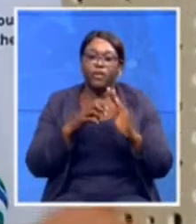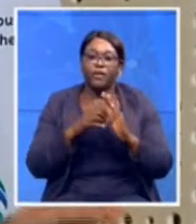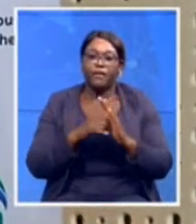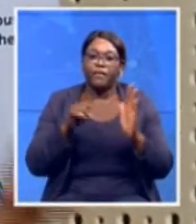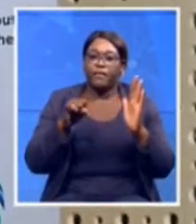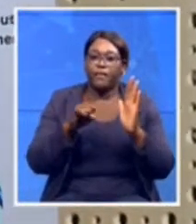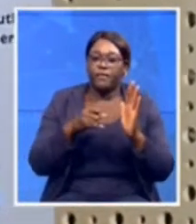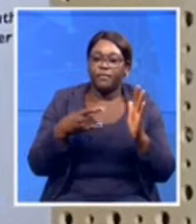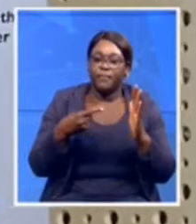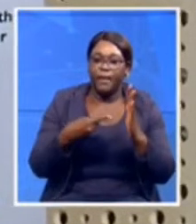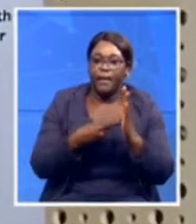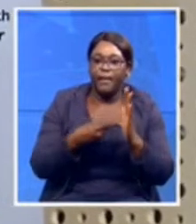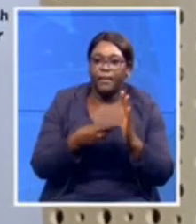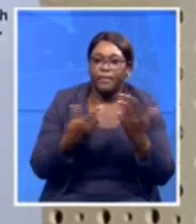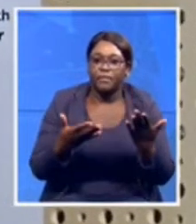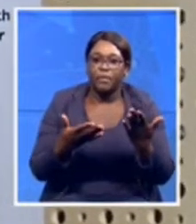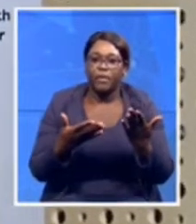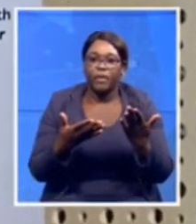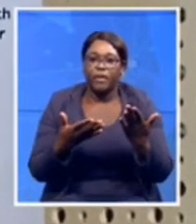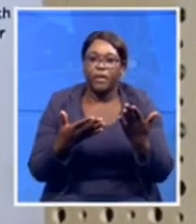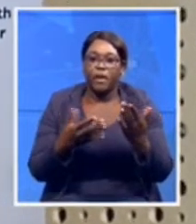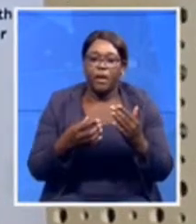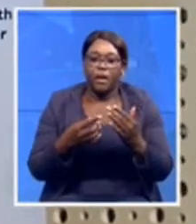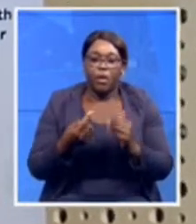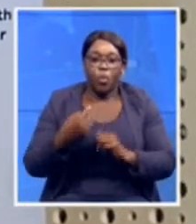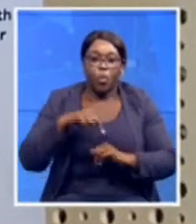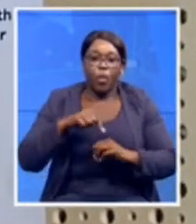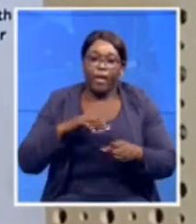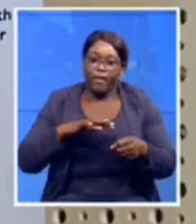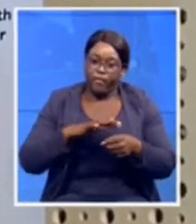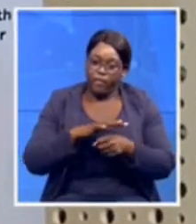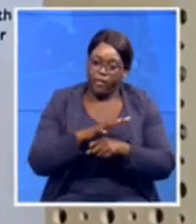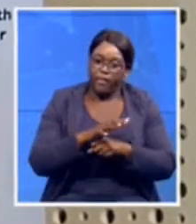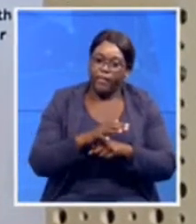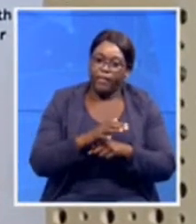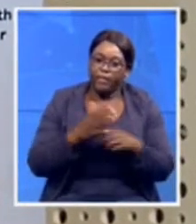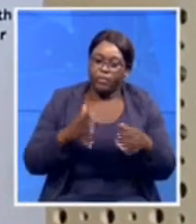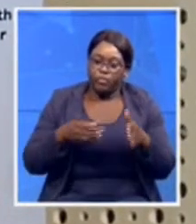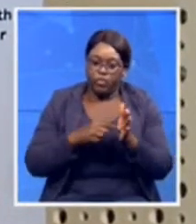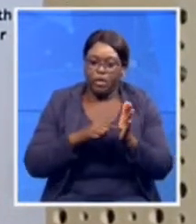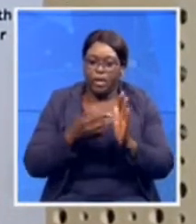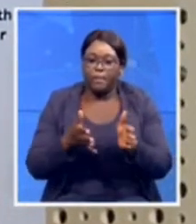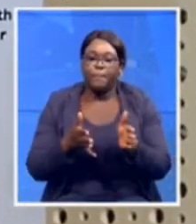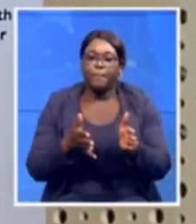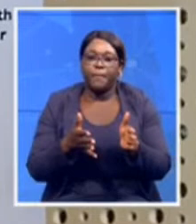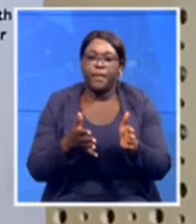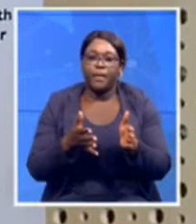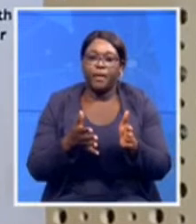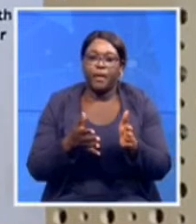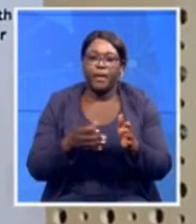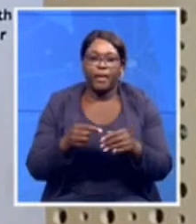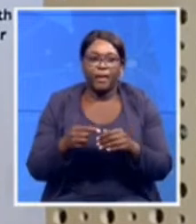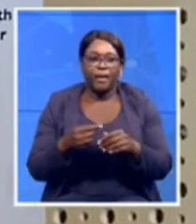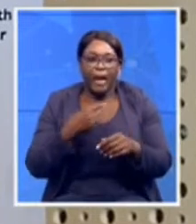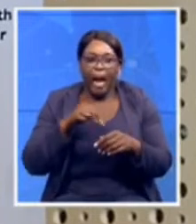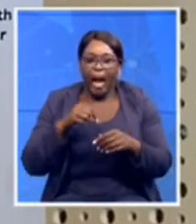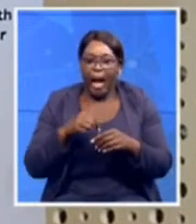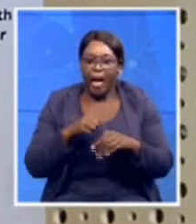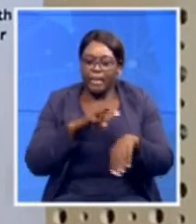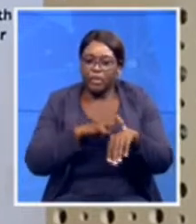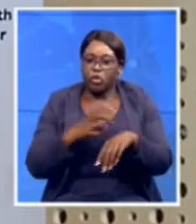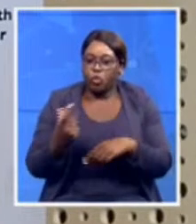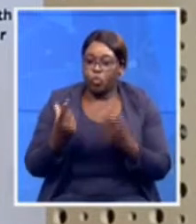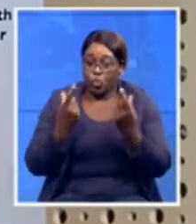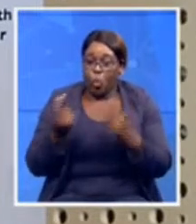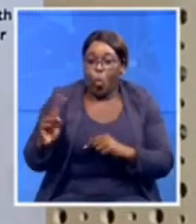We are fully-fledged regulators, as I've mentioned. What is it that we need to do? And those are the activities that will drive us during the medium term, making sure that organizationally